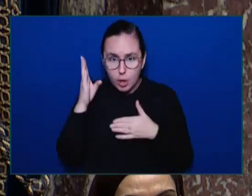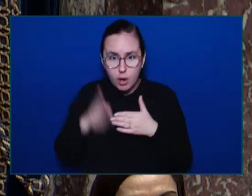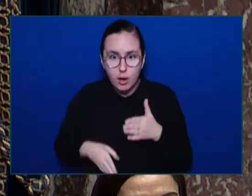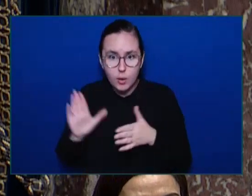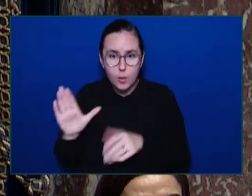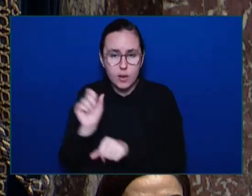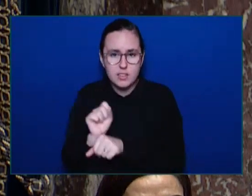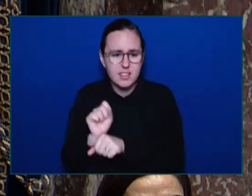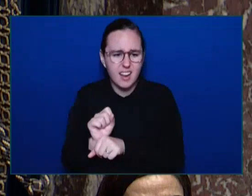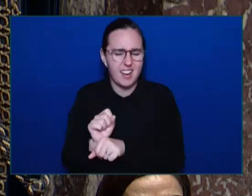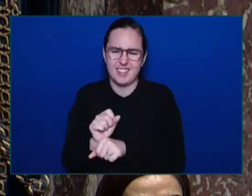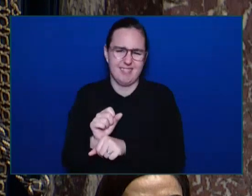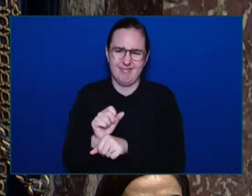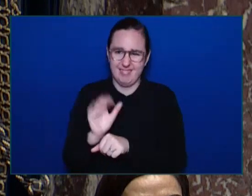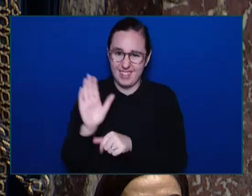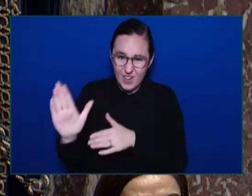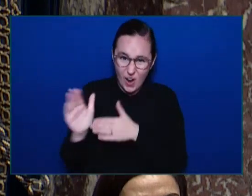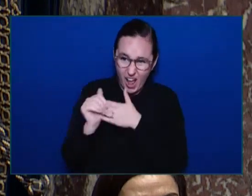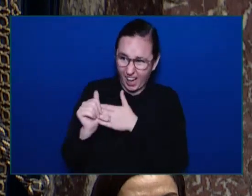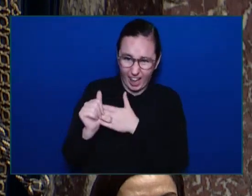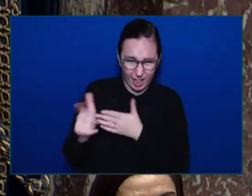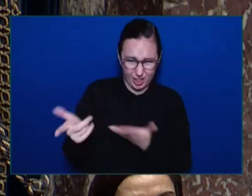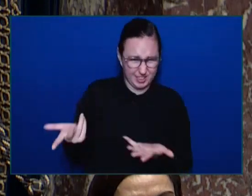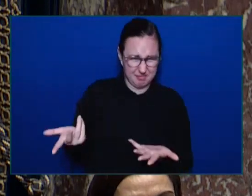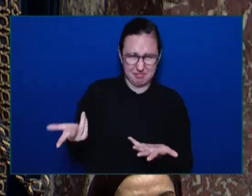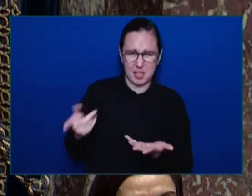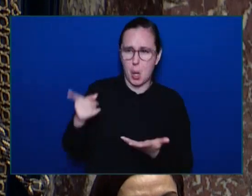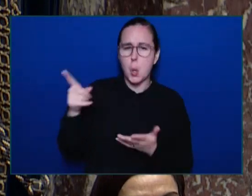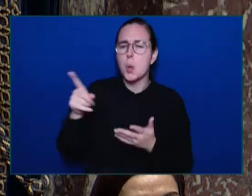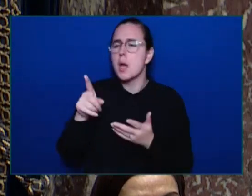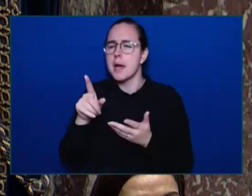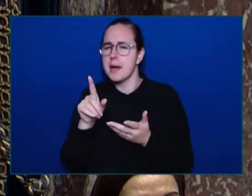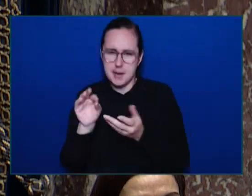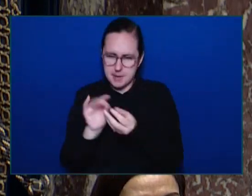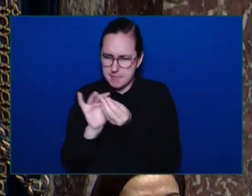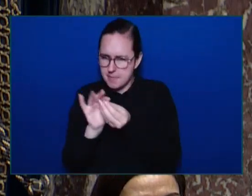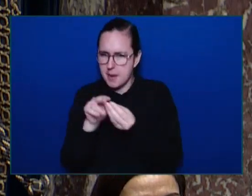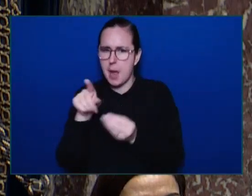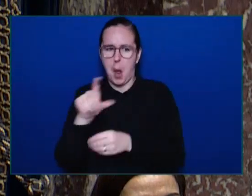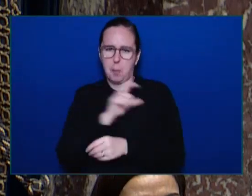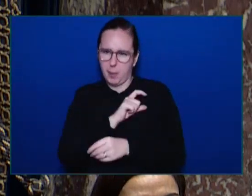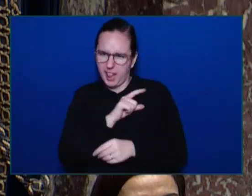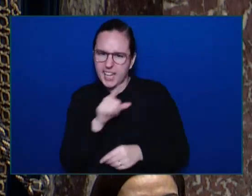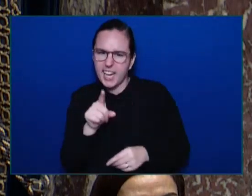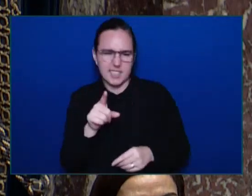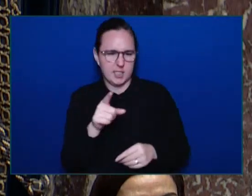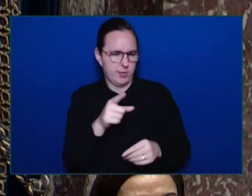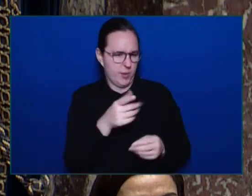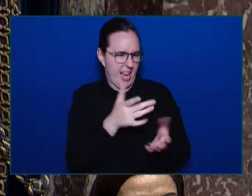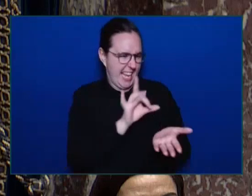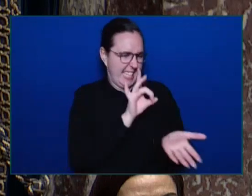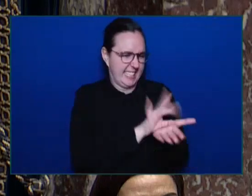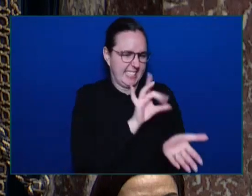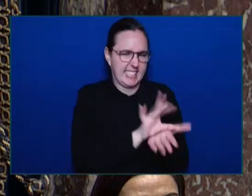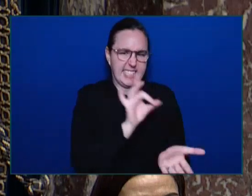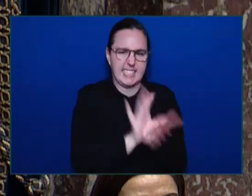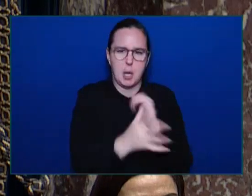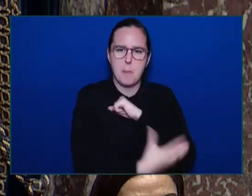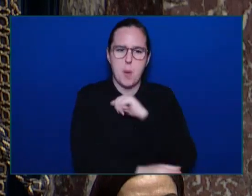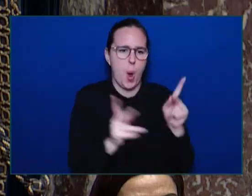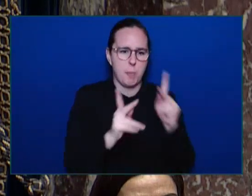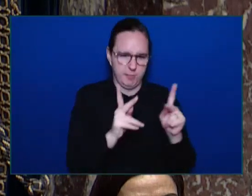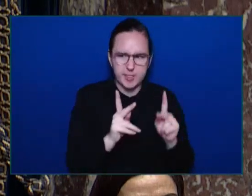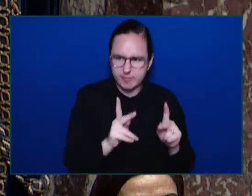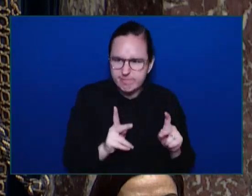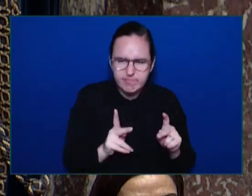year, month after month, people displaced without a plan, and look where it's gotten us, to today. To the Premier, where does he suggest the most